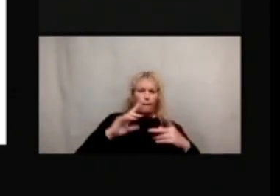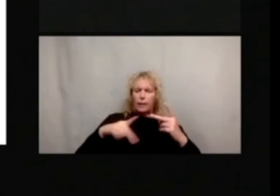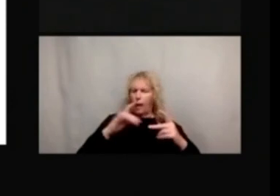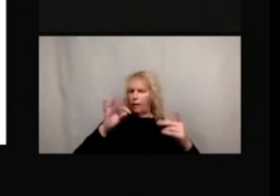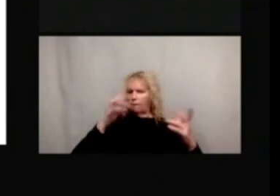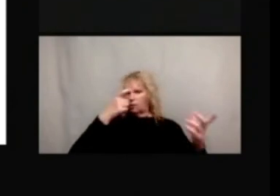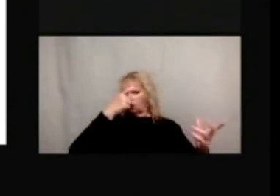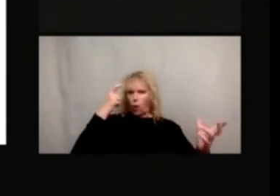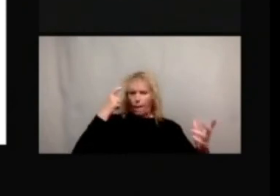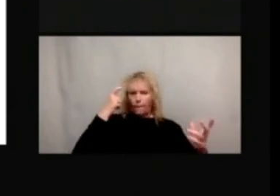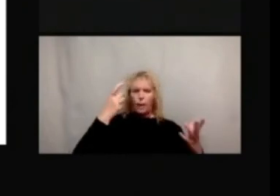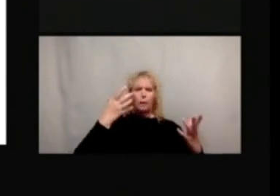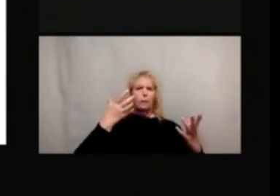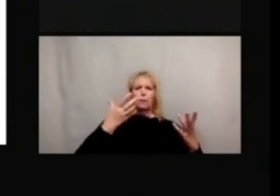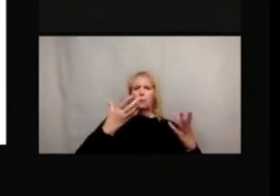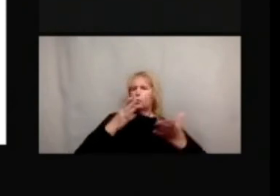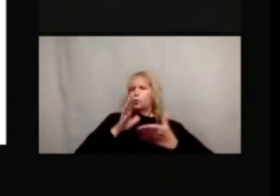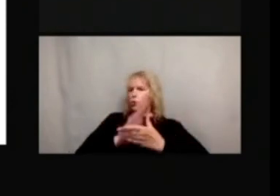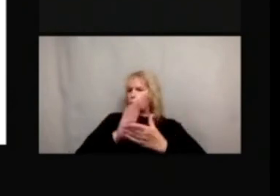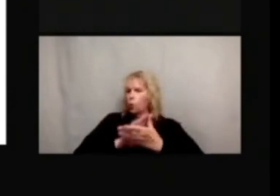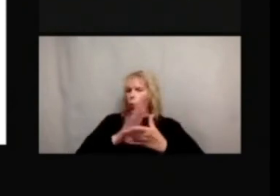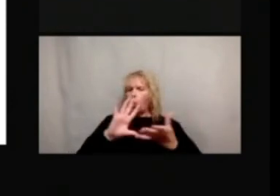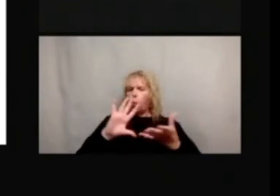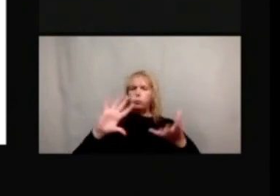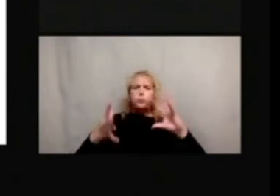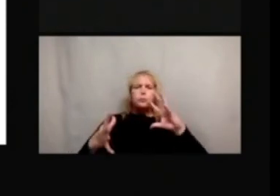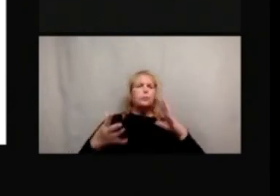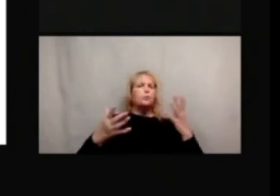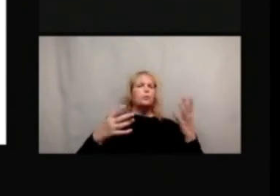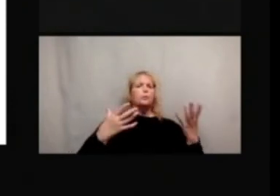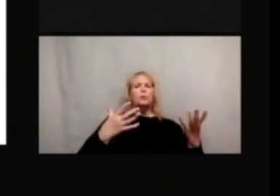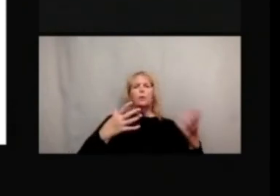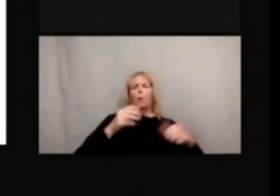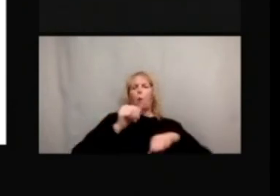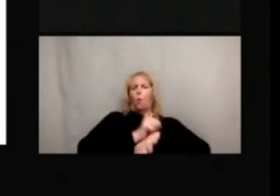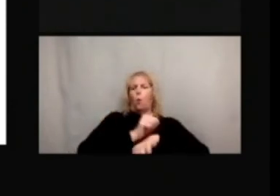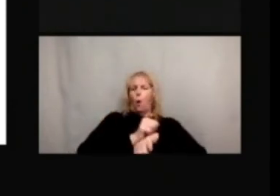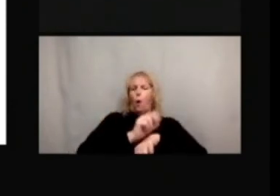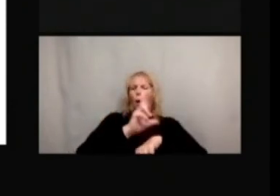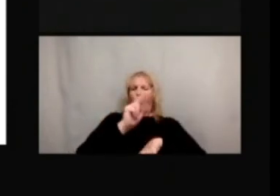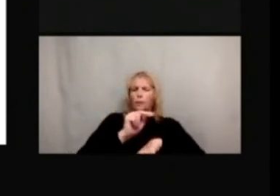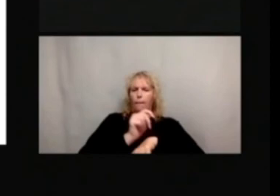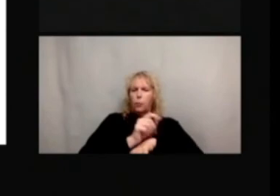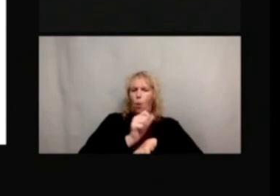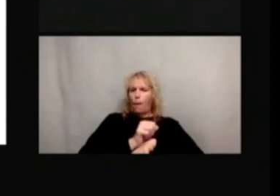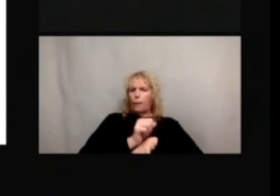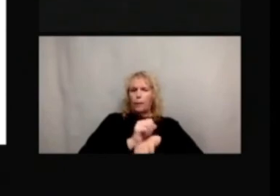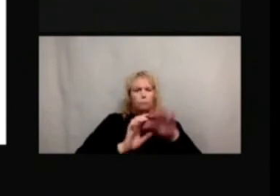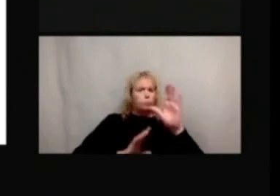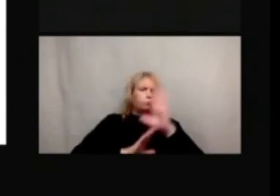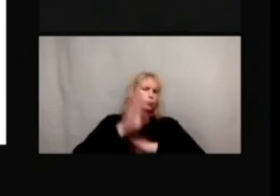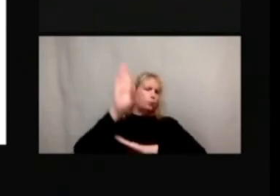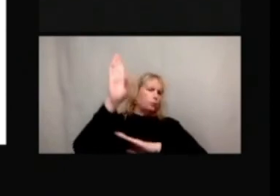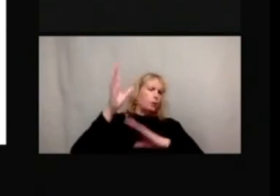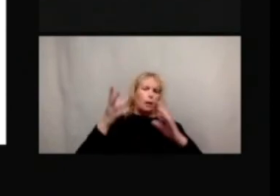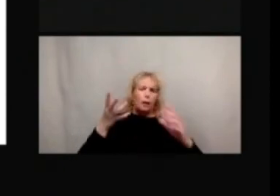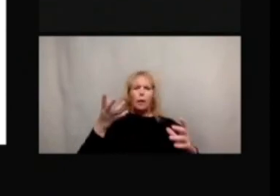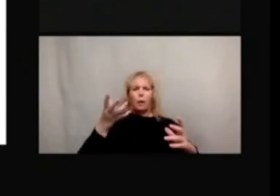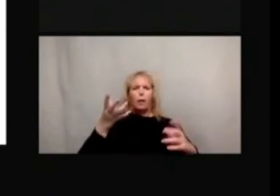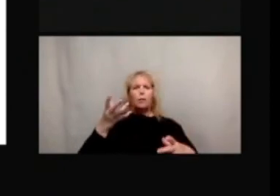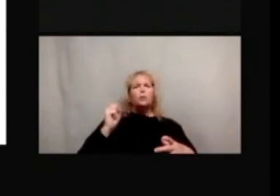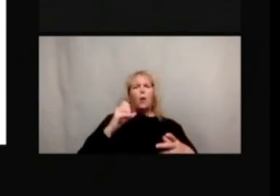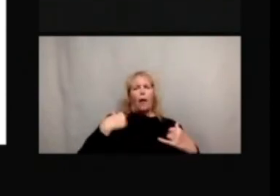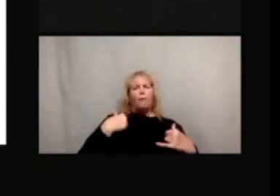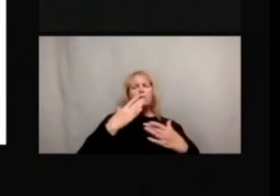Like a school disruption. I talked about the unemployment rates, right? So understanding that there are evidence-based practices out